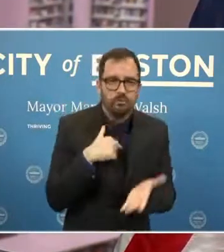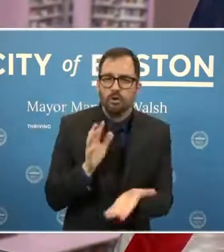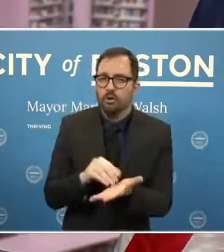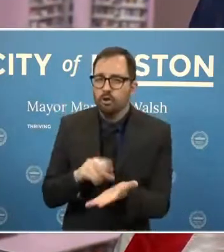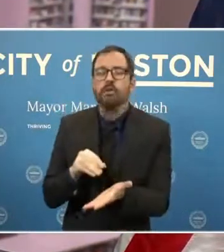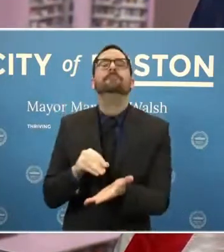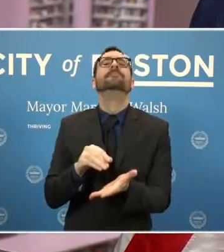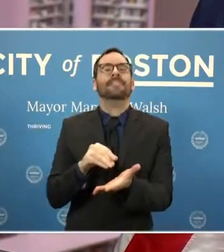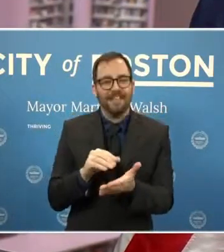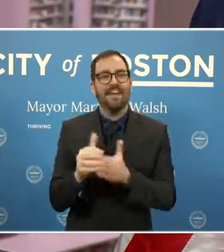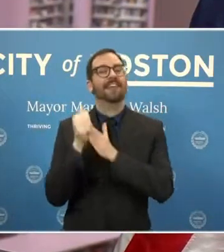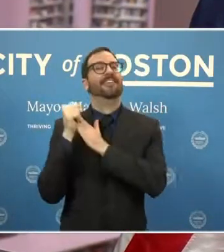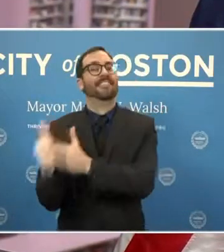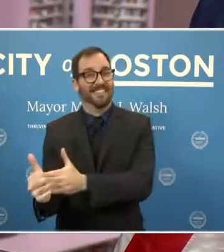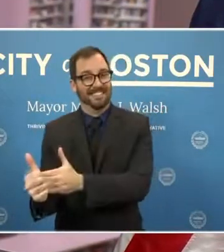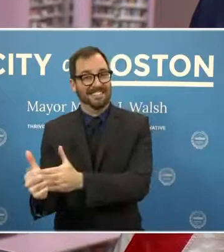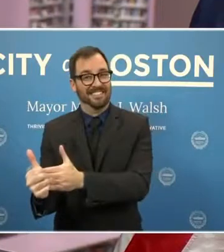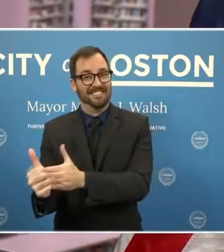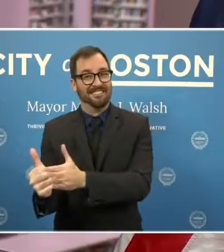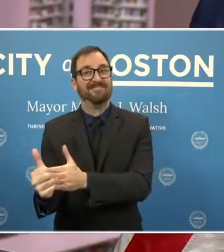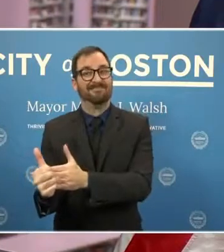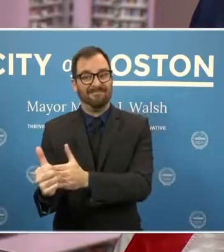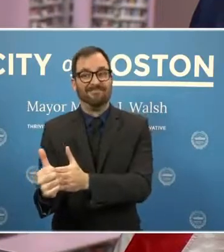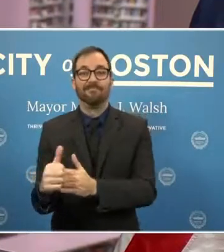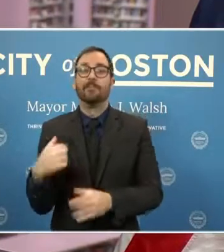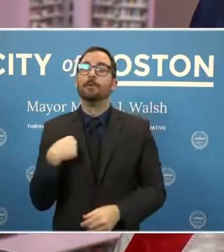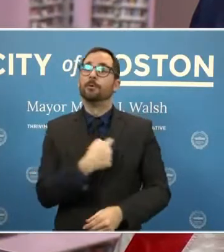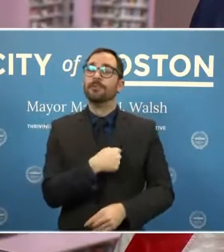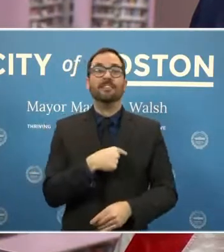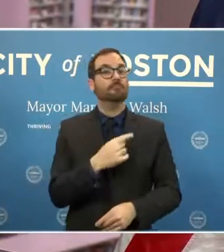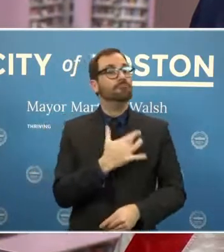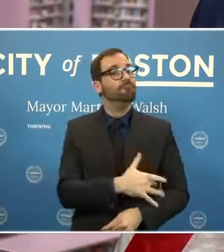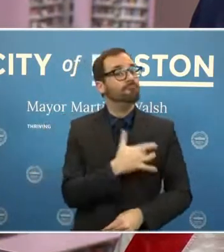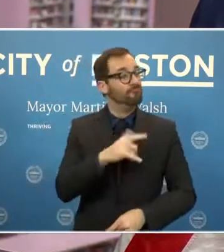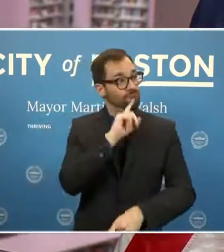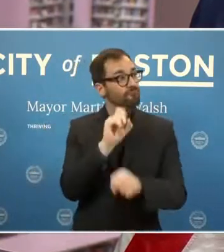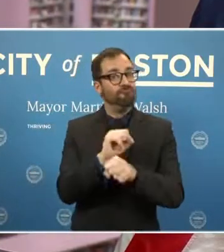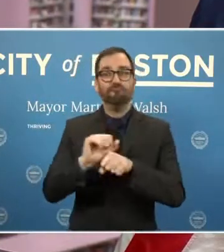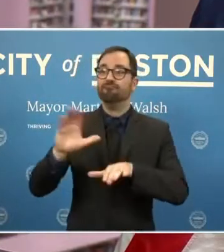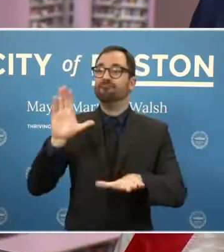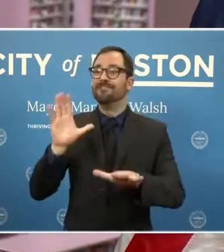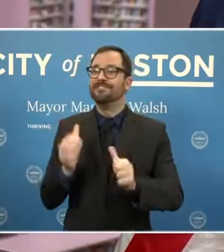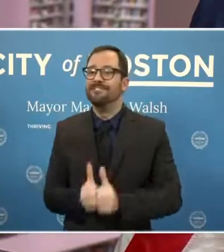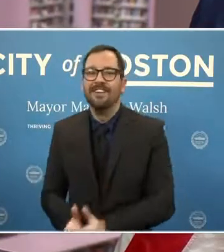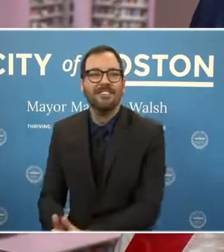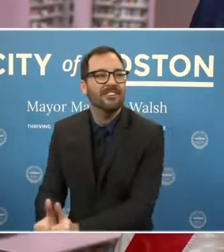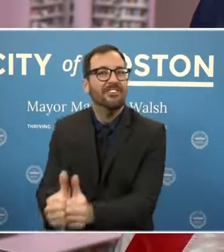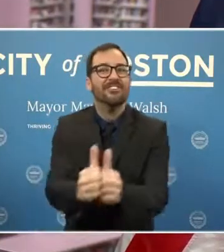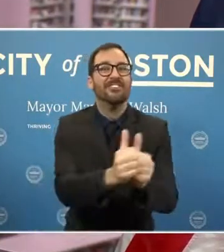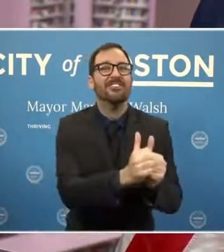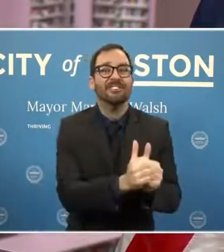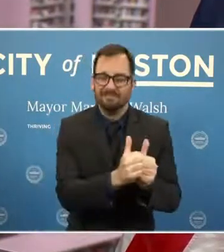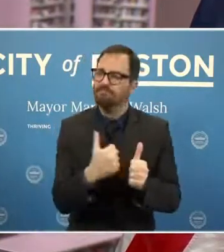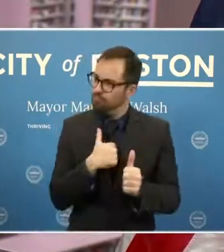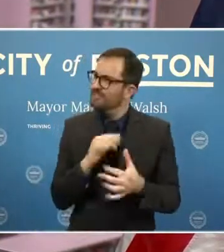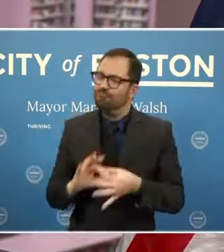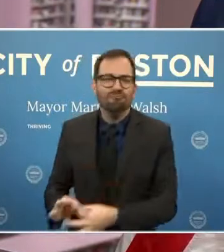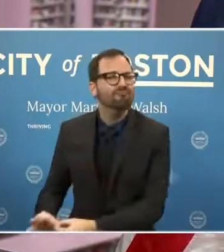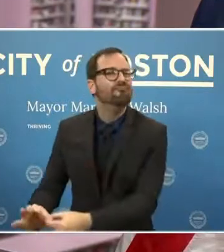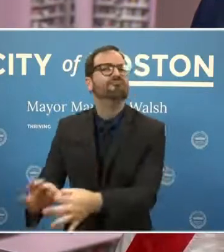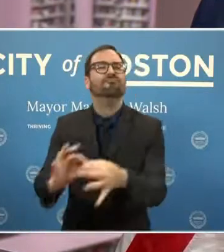We are sworn in together, and we're in this together, all of us. I meant it. Every minute of every day of this